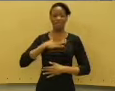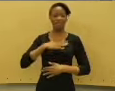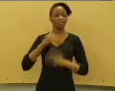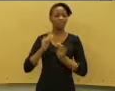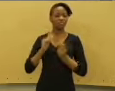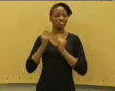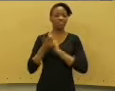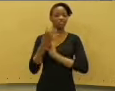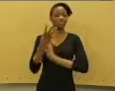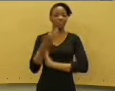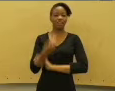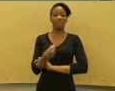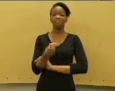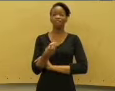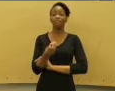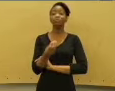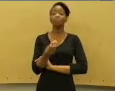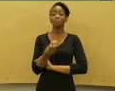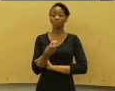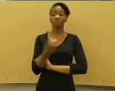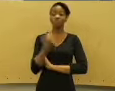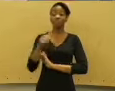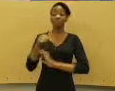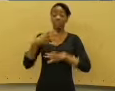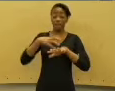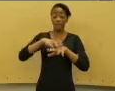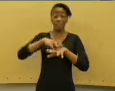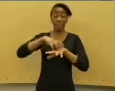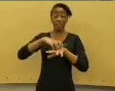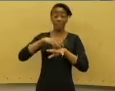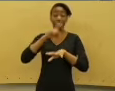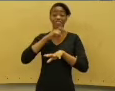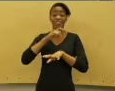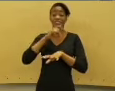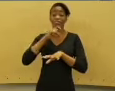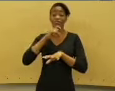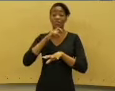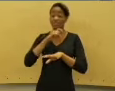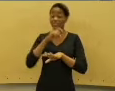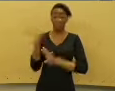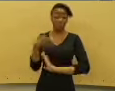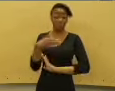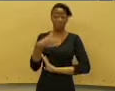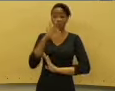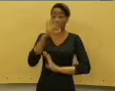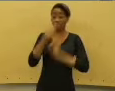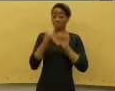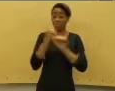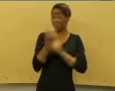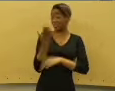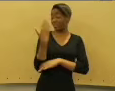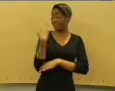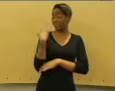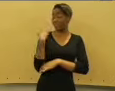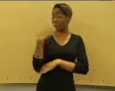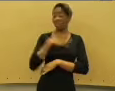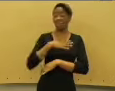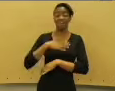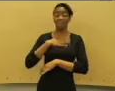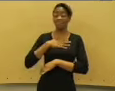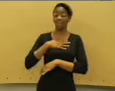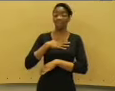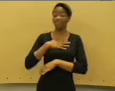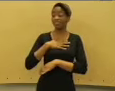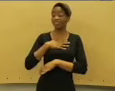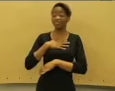never would have predicted had I not started using vibrators when 3 years ago, you know. So I'm here, and I'm